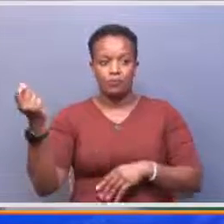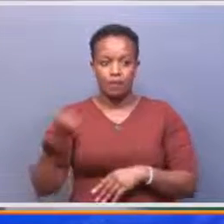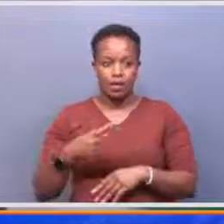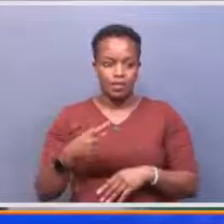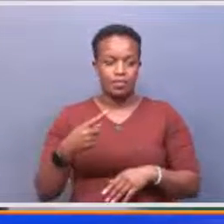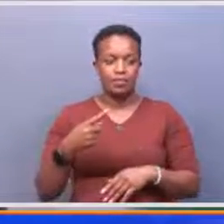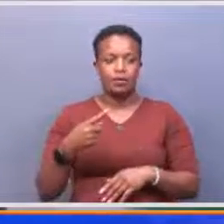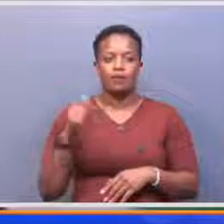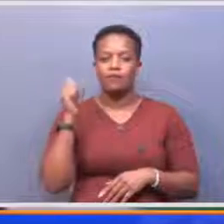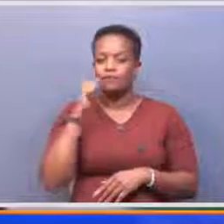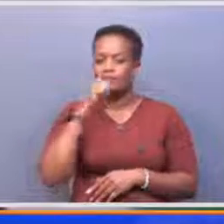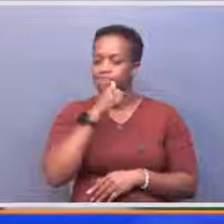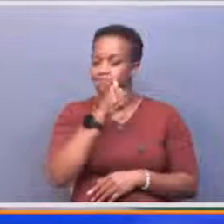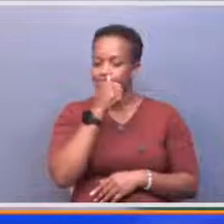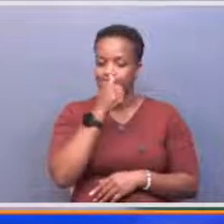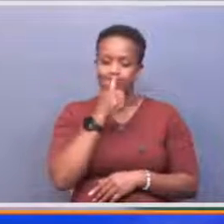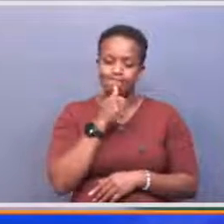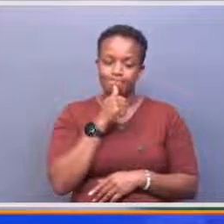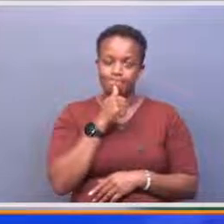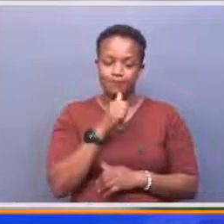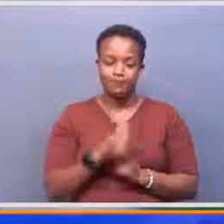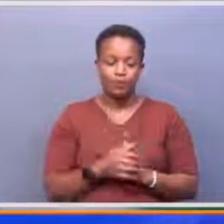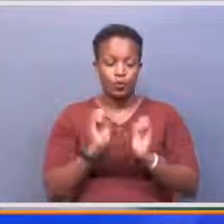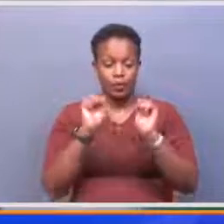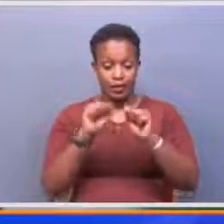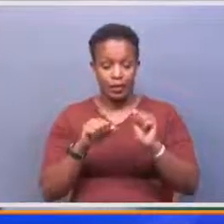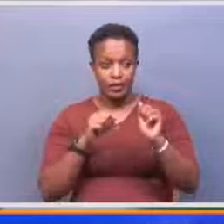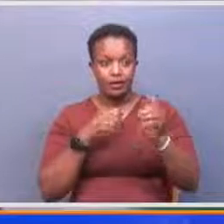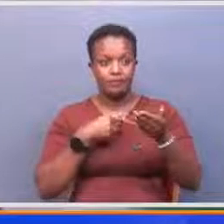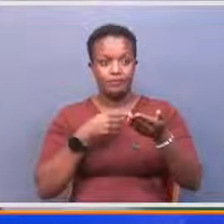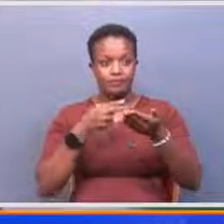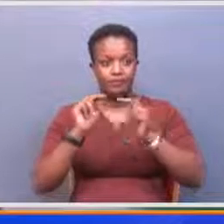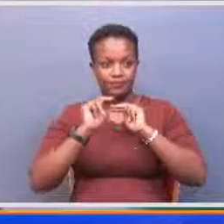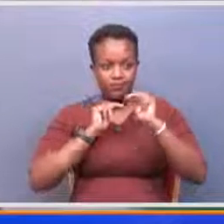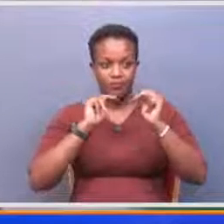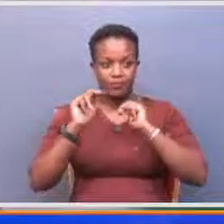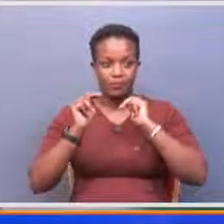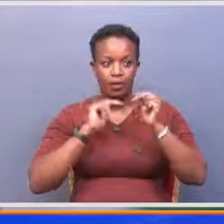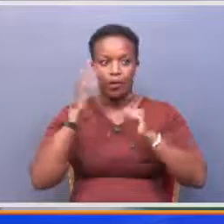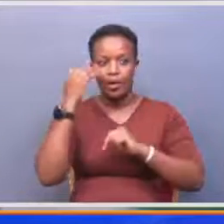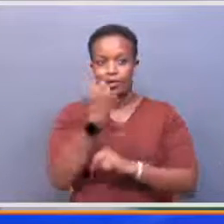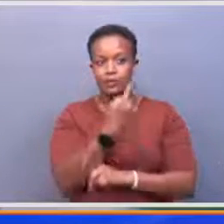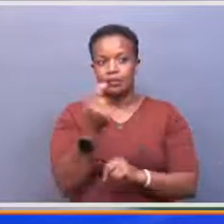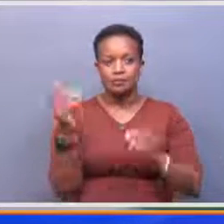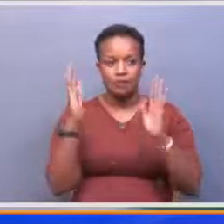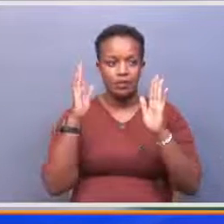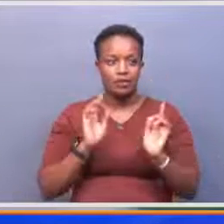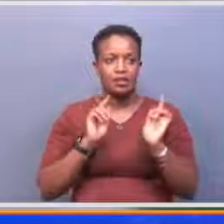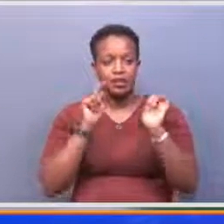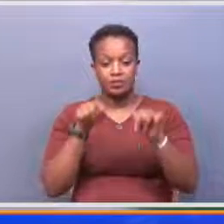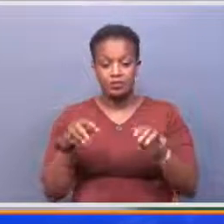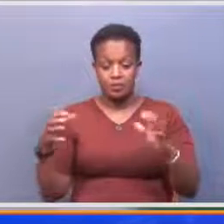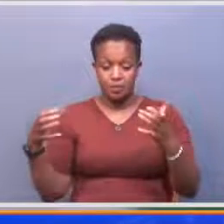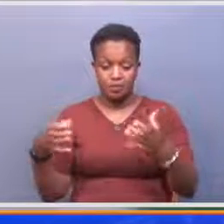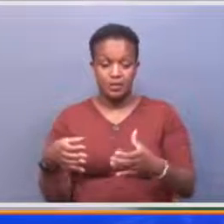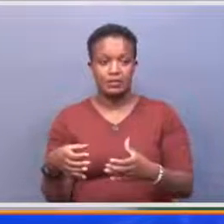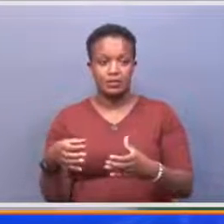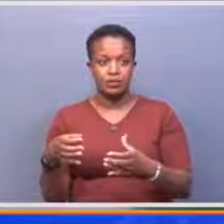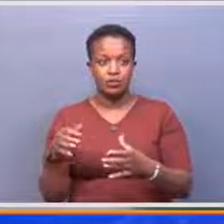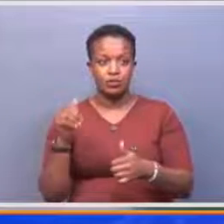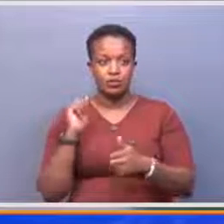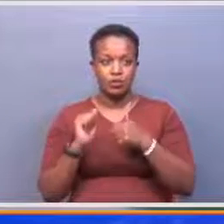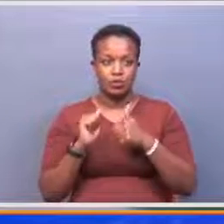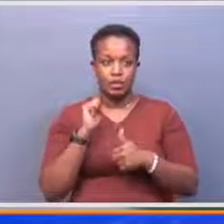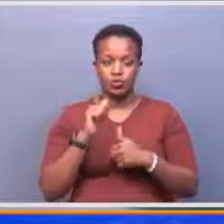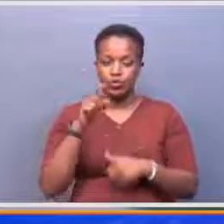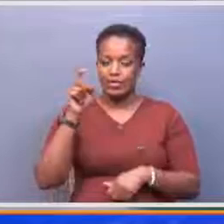debate, because everybody here comes from some leftist party, that we also